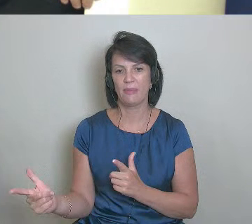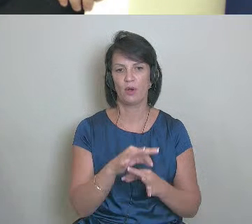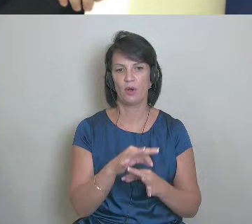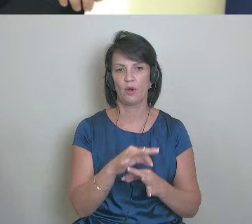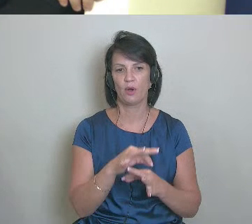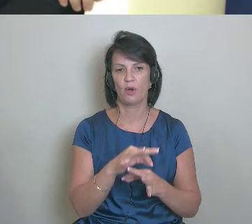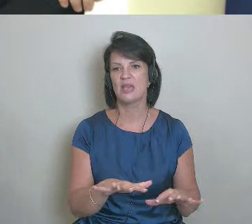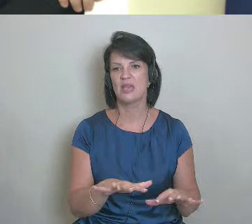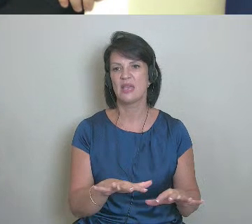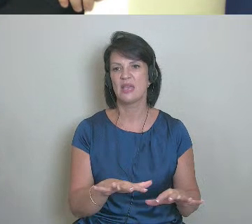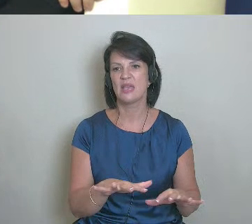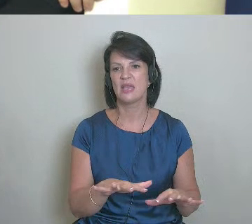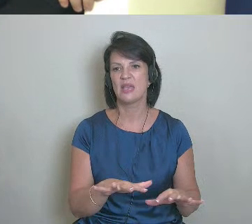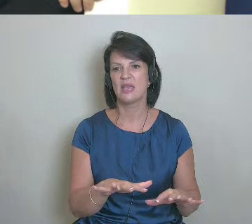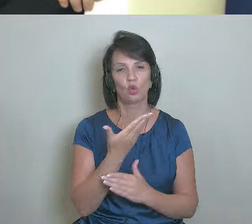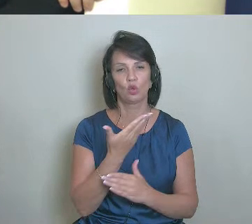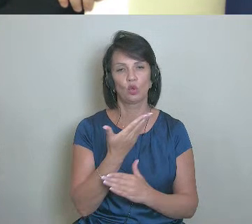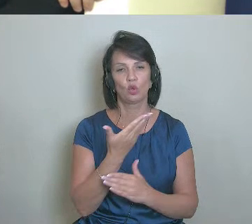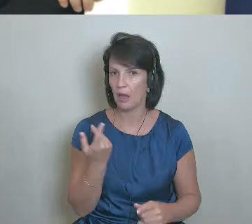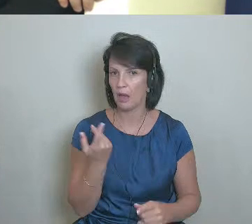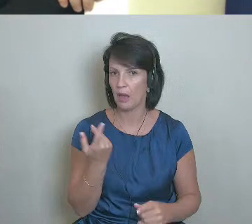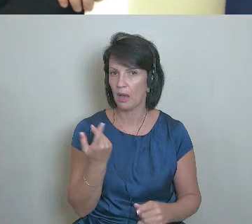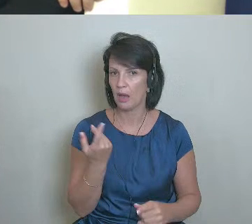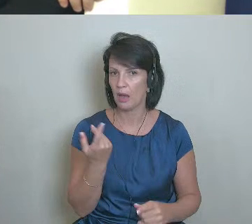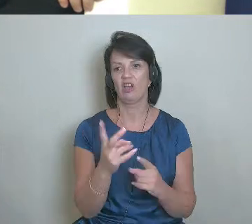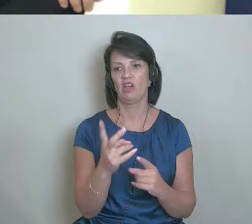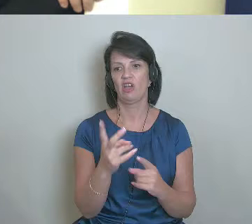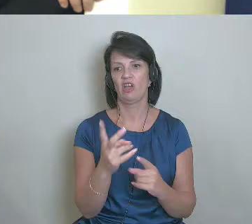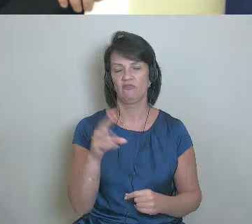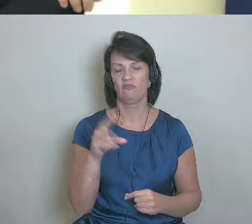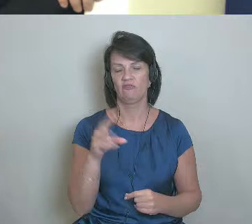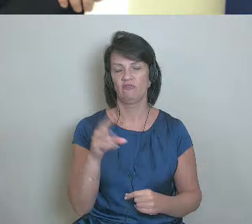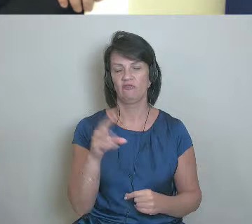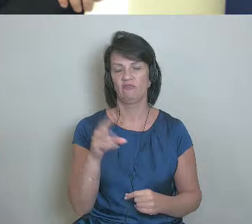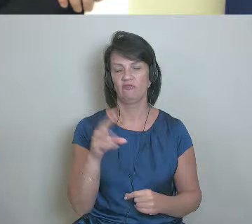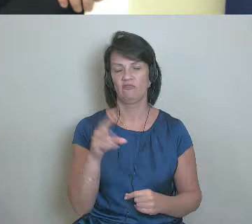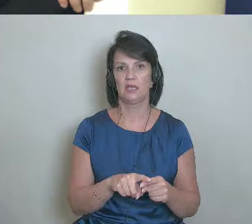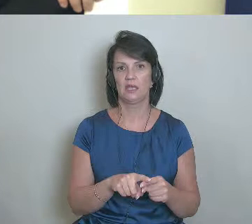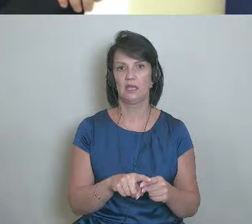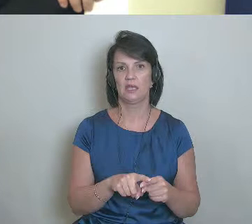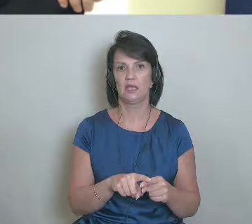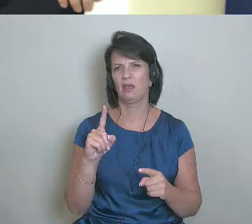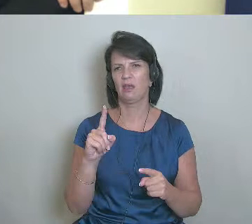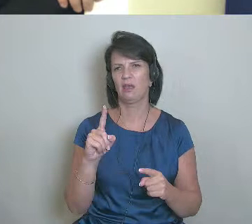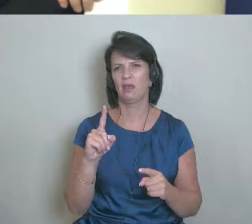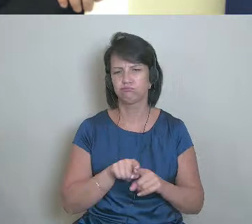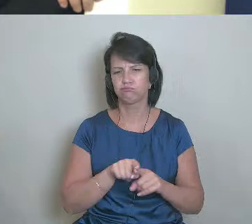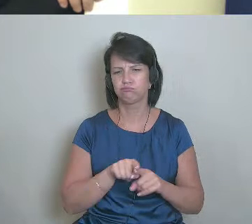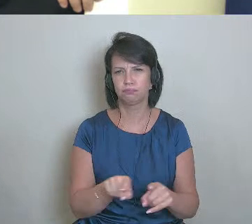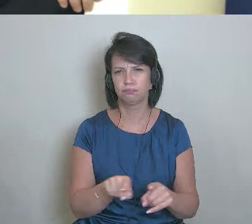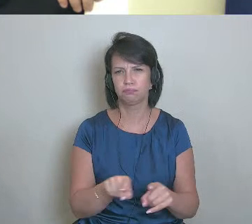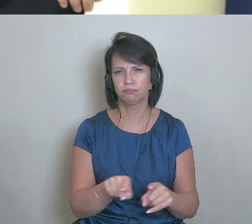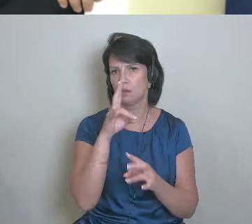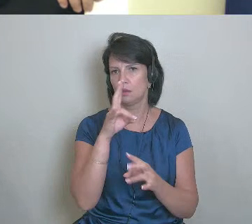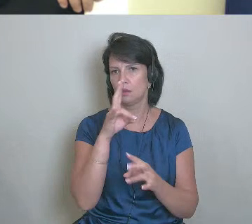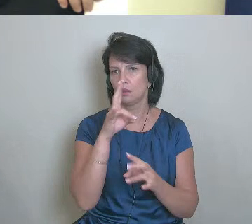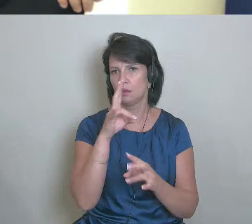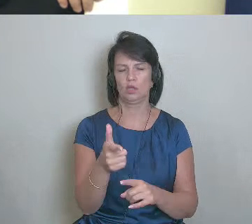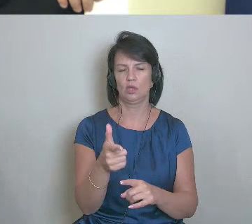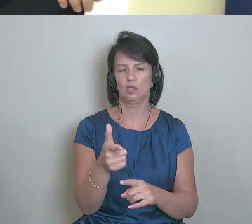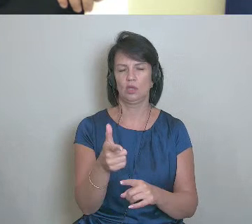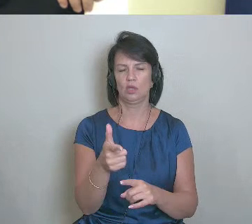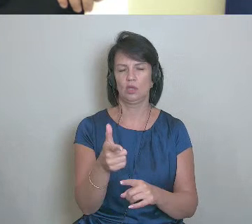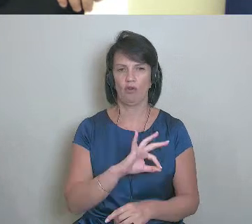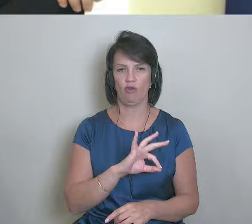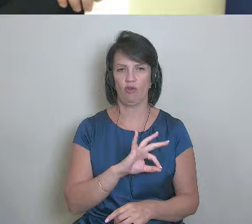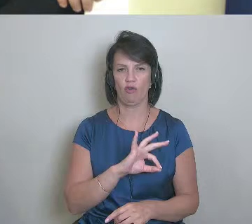govern preparation and holding of a local referendum is missing. That's why all these calls